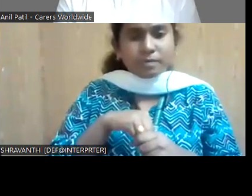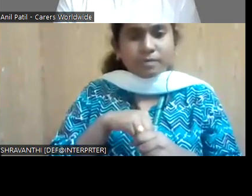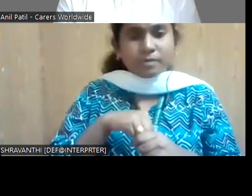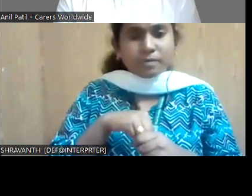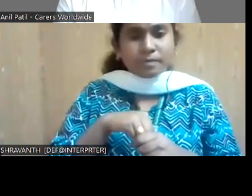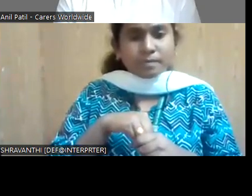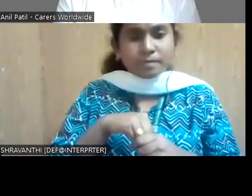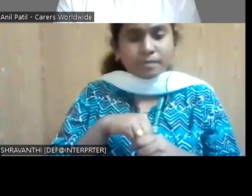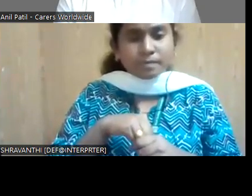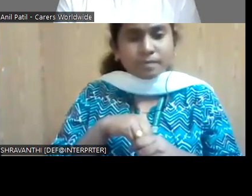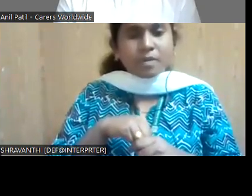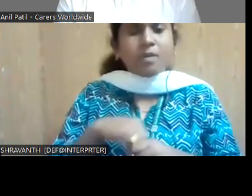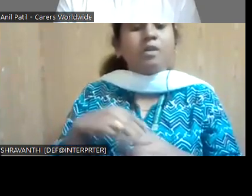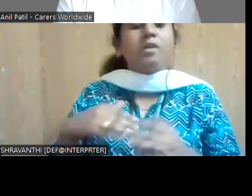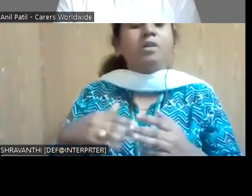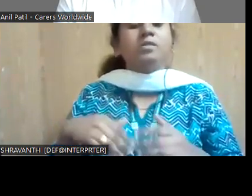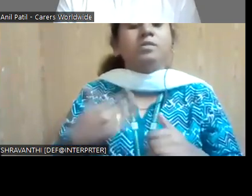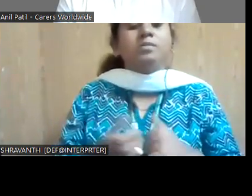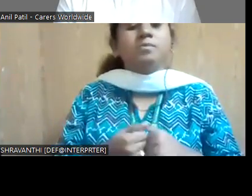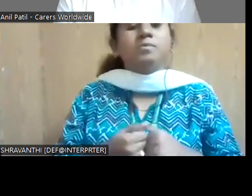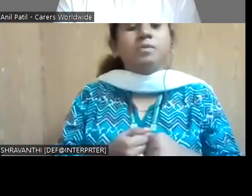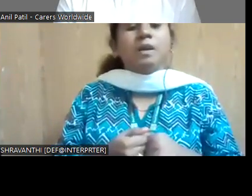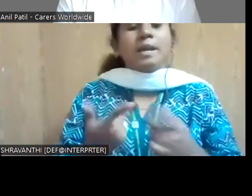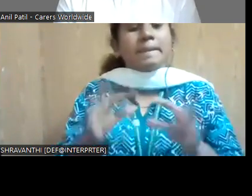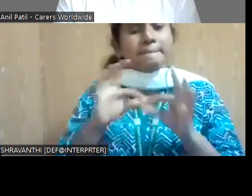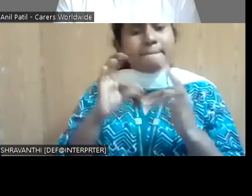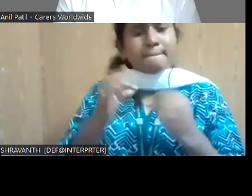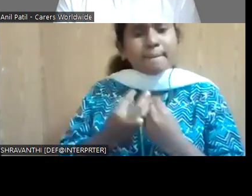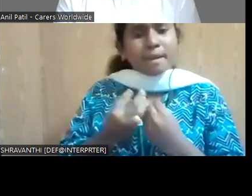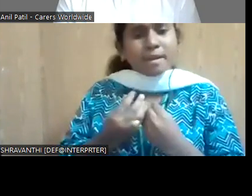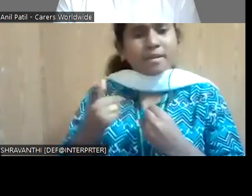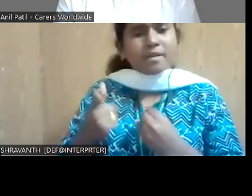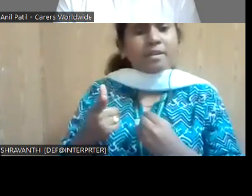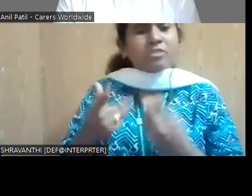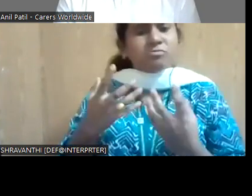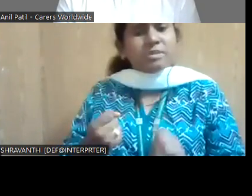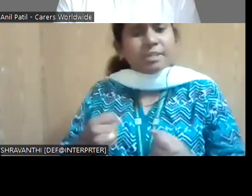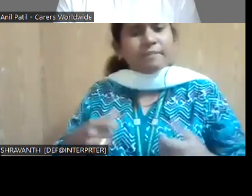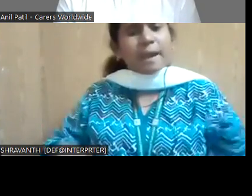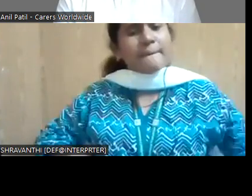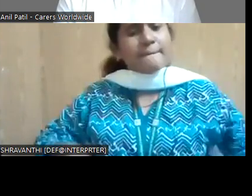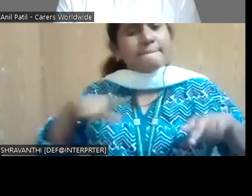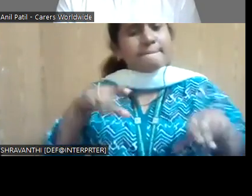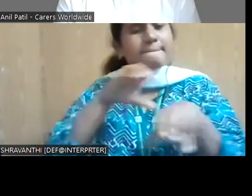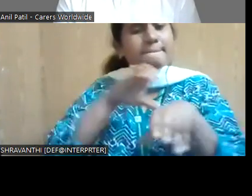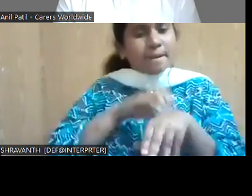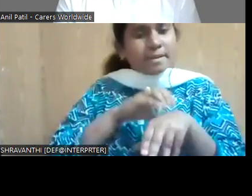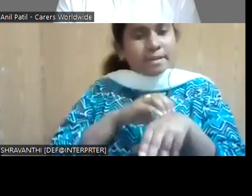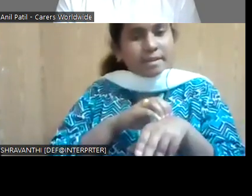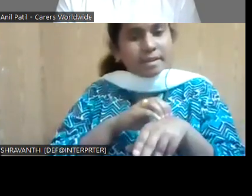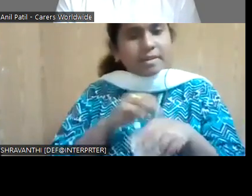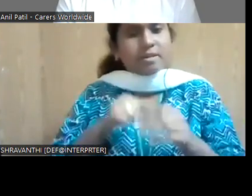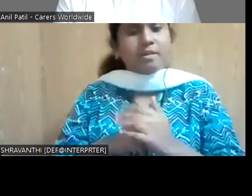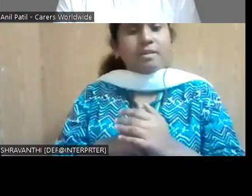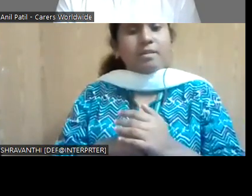level. Suppose if any parent required some kind of medical services, they can avail the benefit of Disha. This is the early